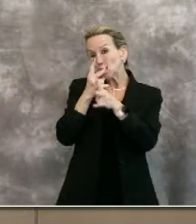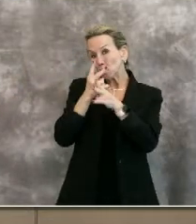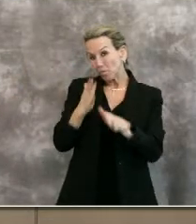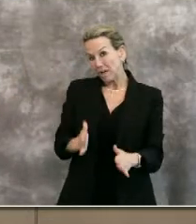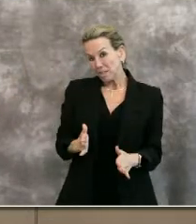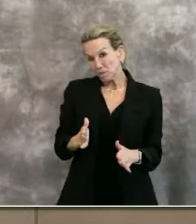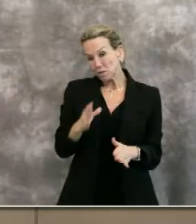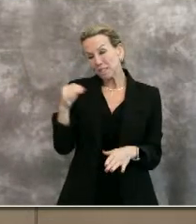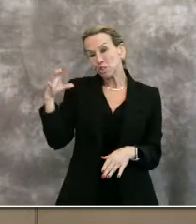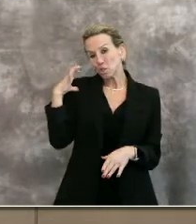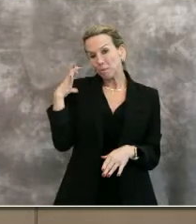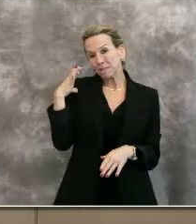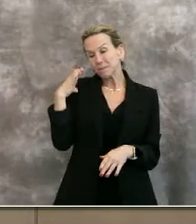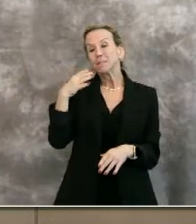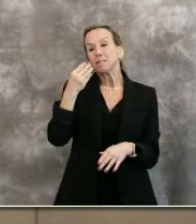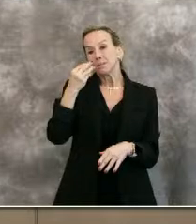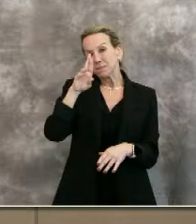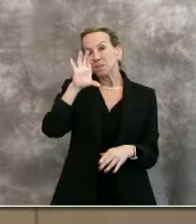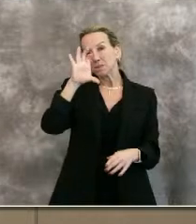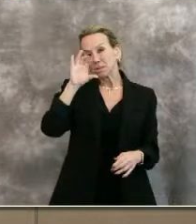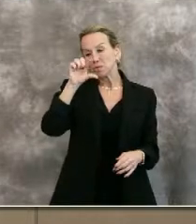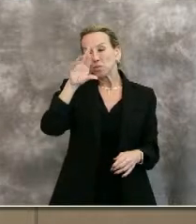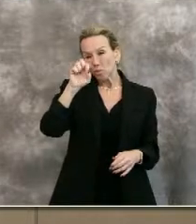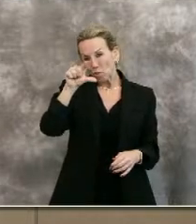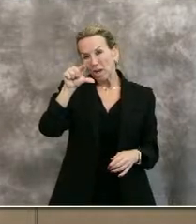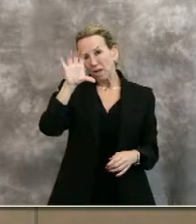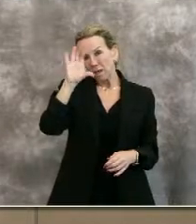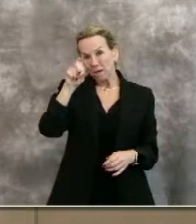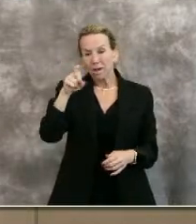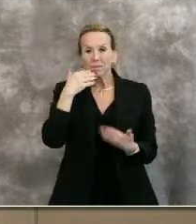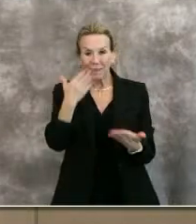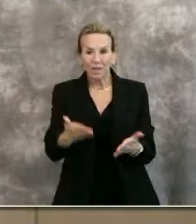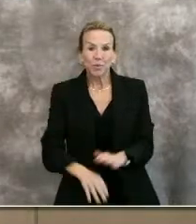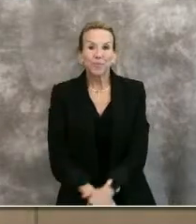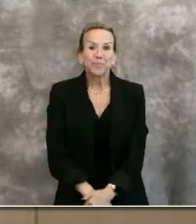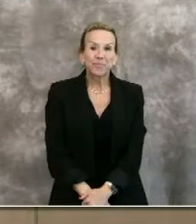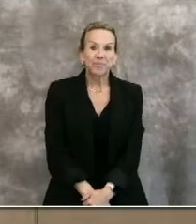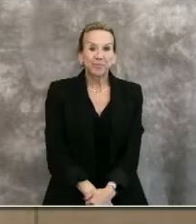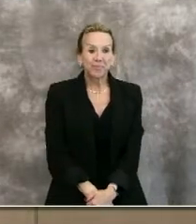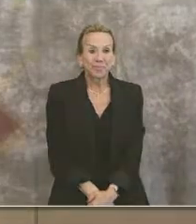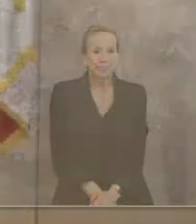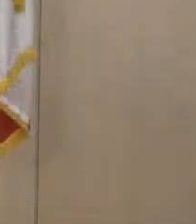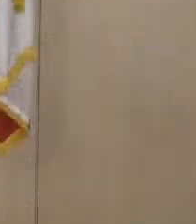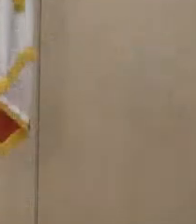and Chairman Greg Cox. Thank you.